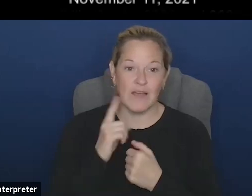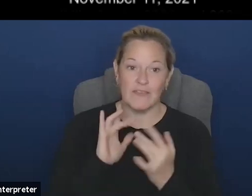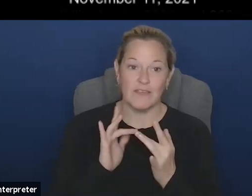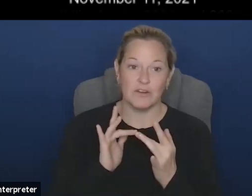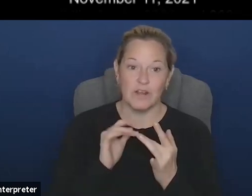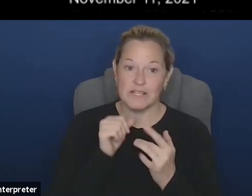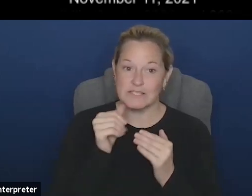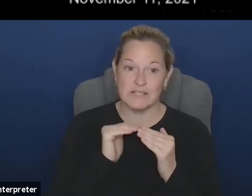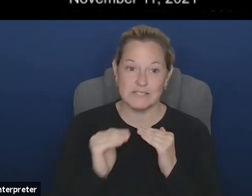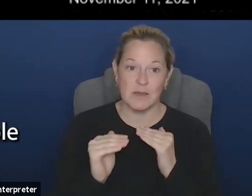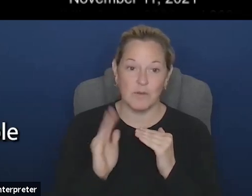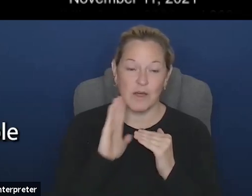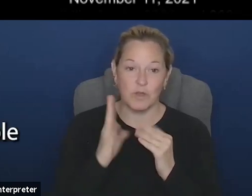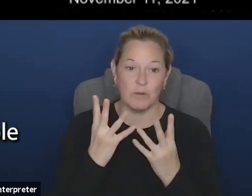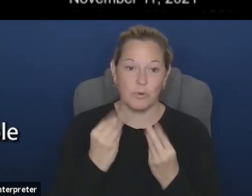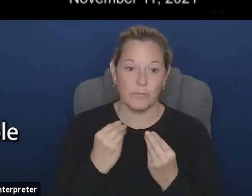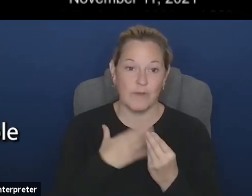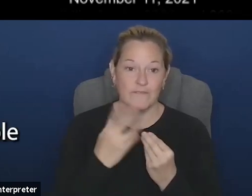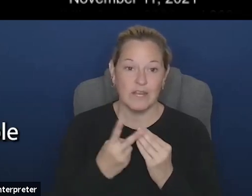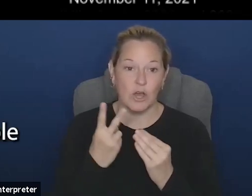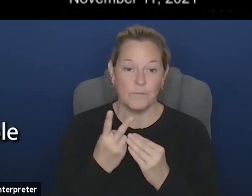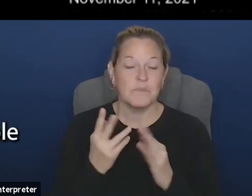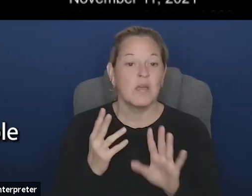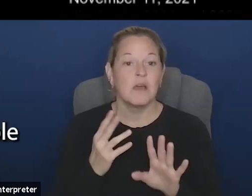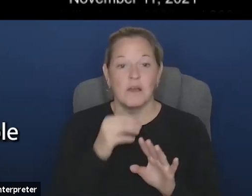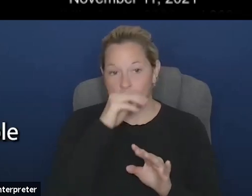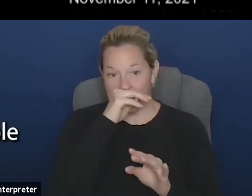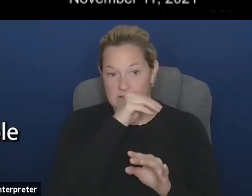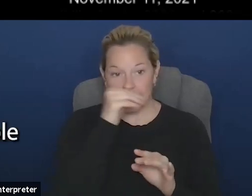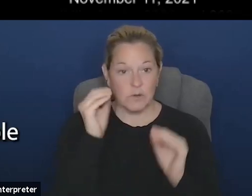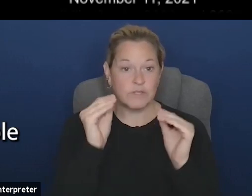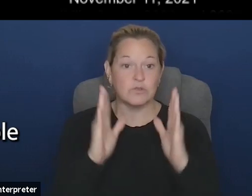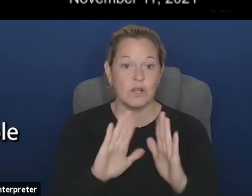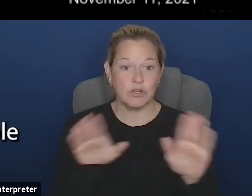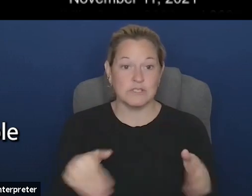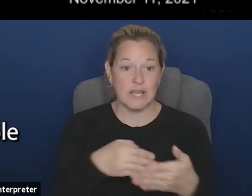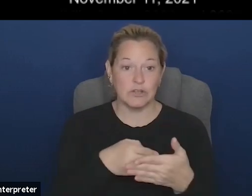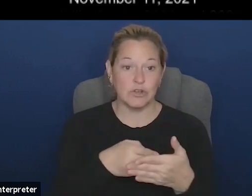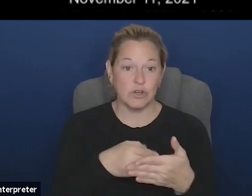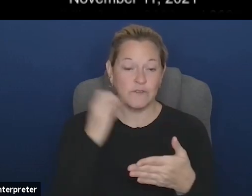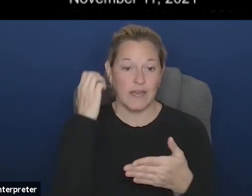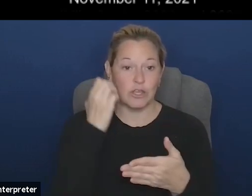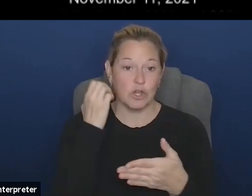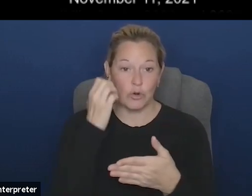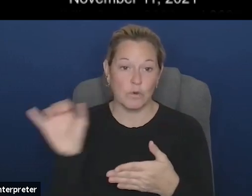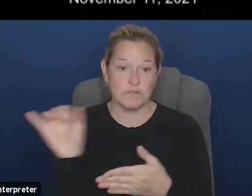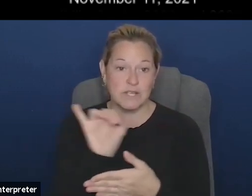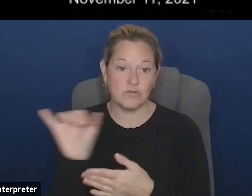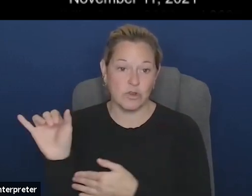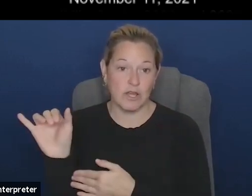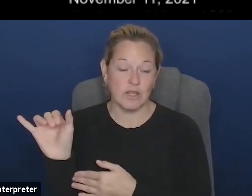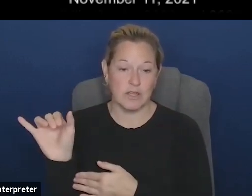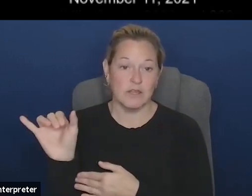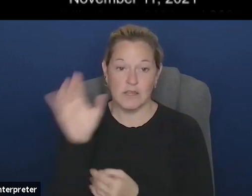I'll disconnect my video. So instructors center kind of white, able-bodied, Eurocentric,